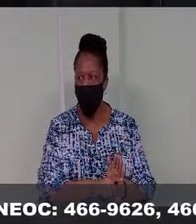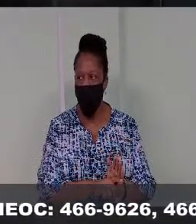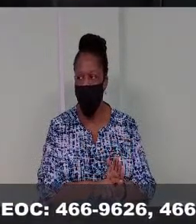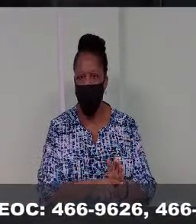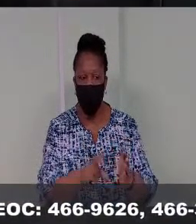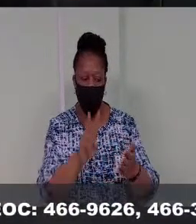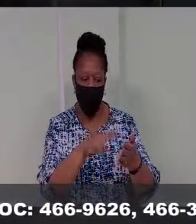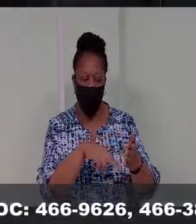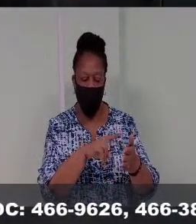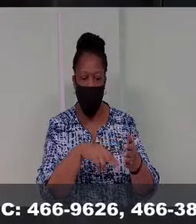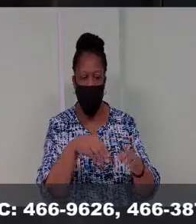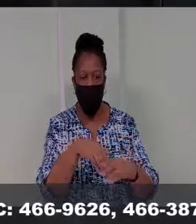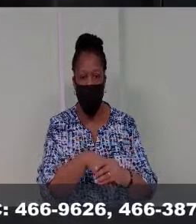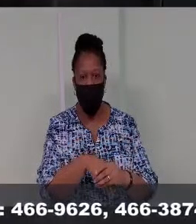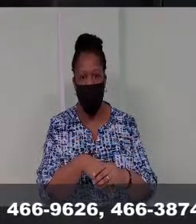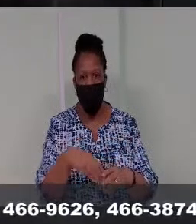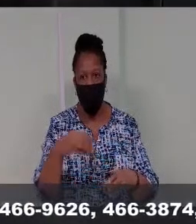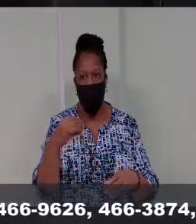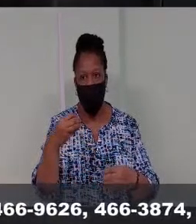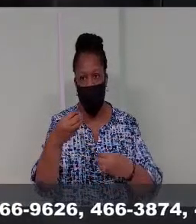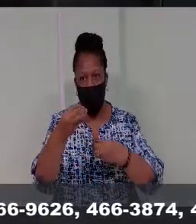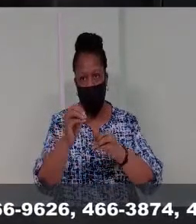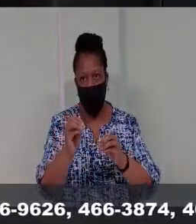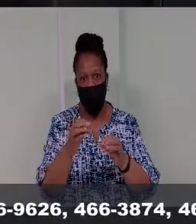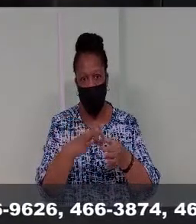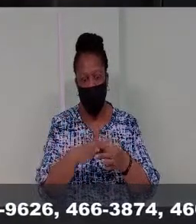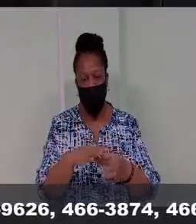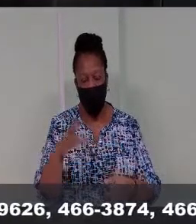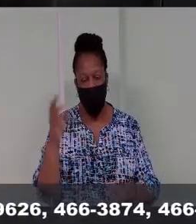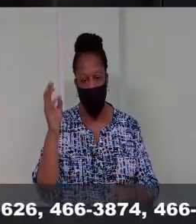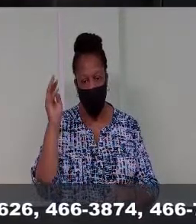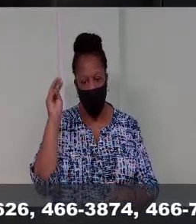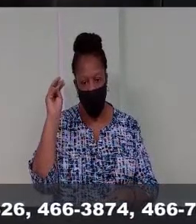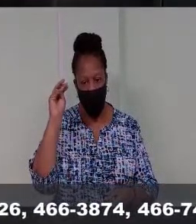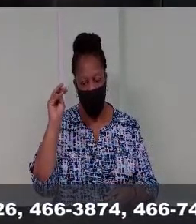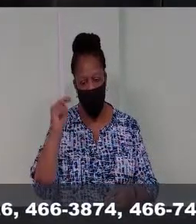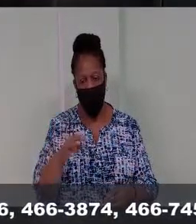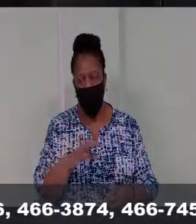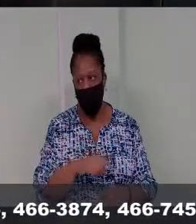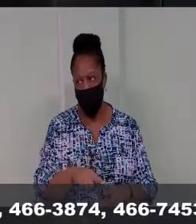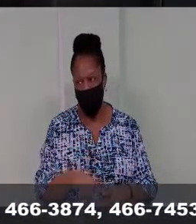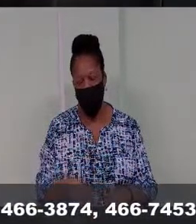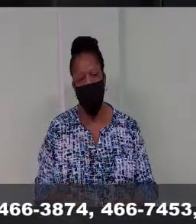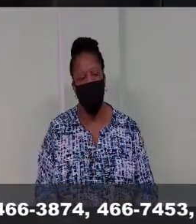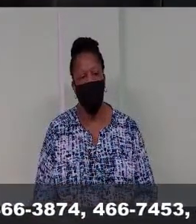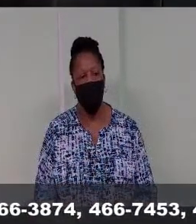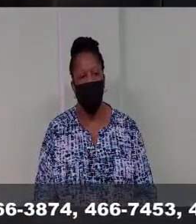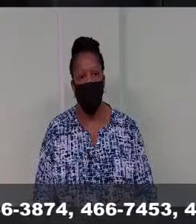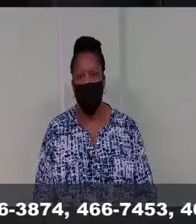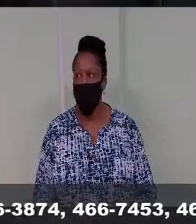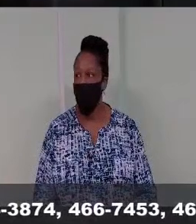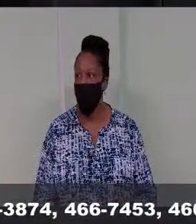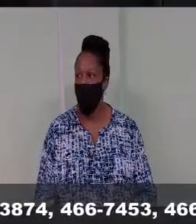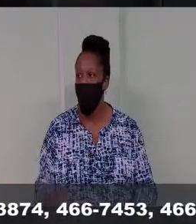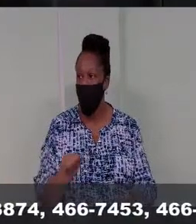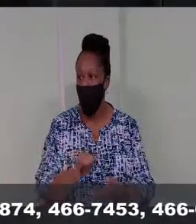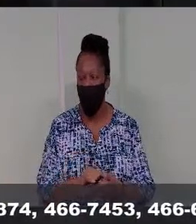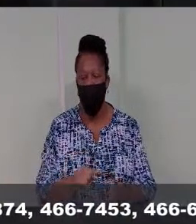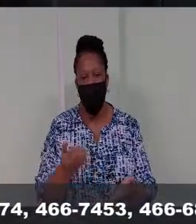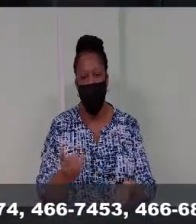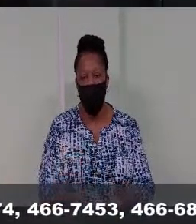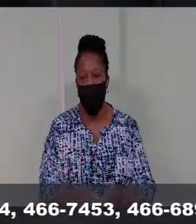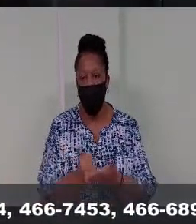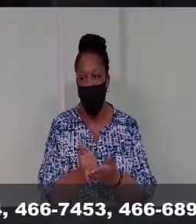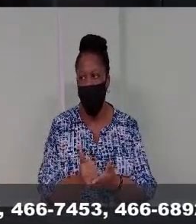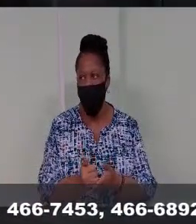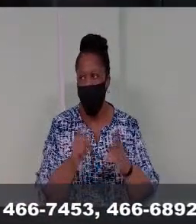Parliament. This bill is intended to replace the emergency powers COVID-19 regulations and provide a